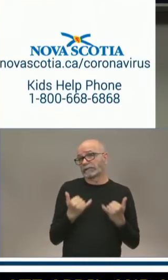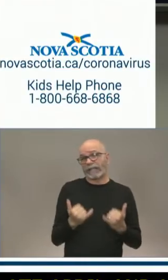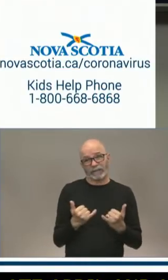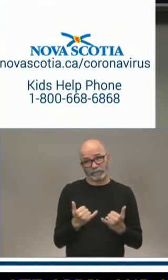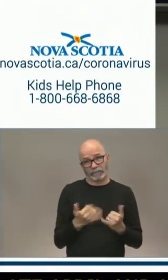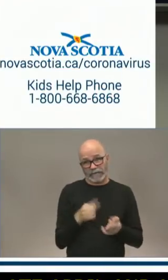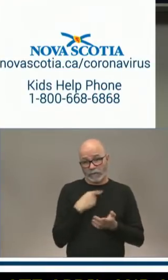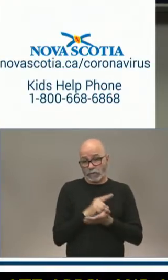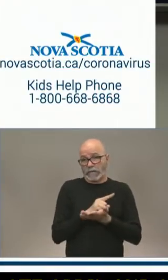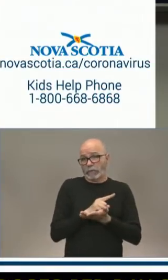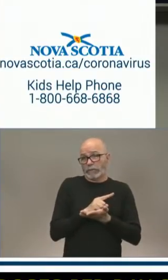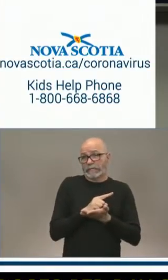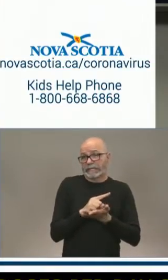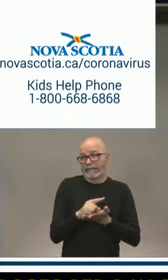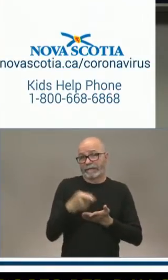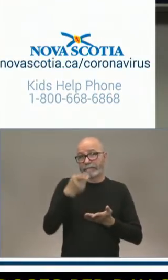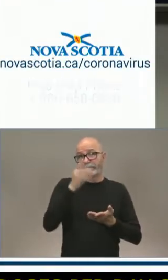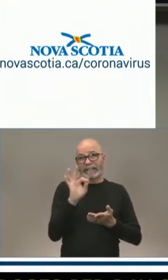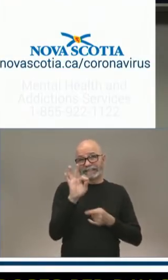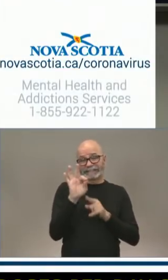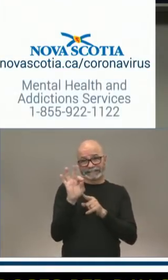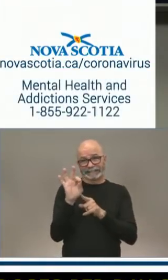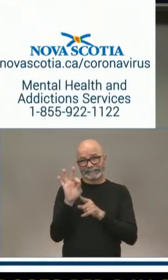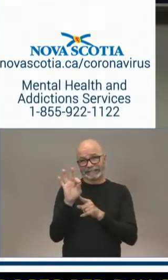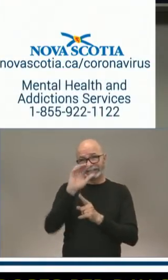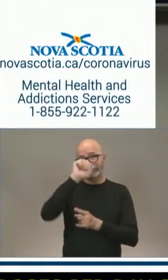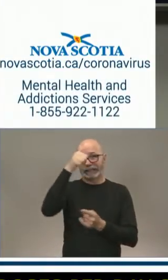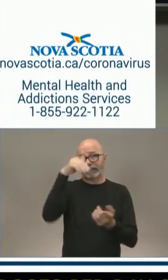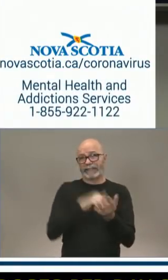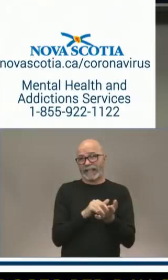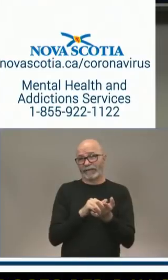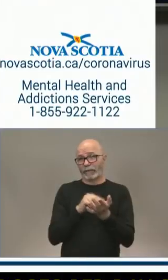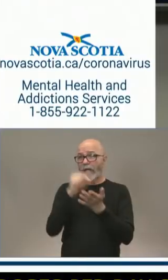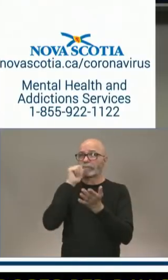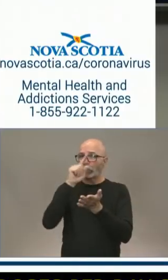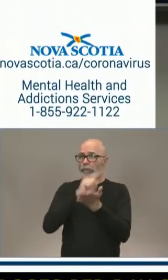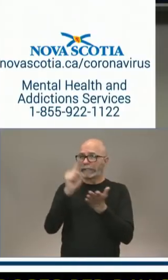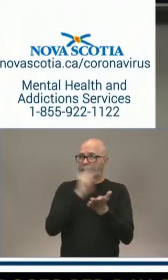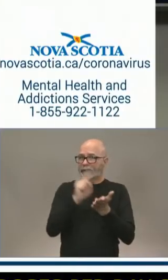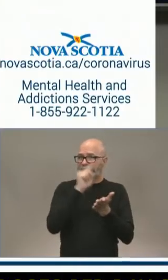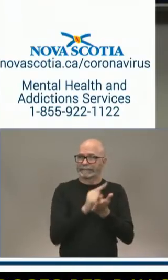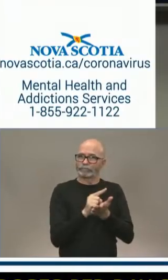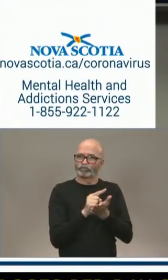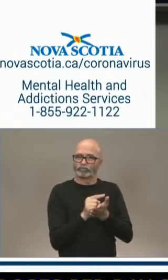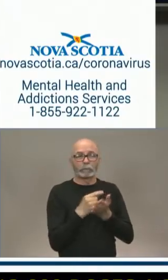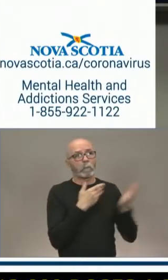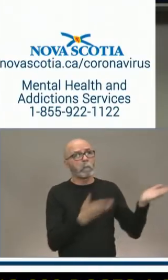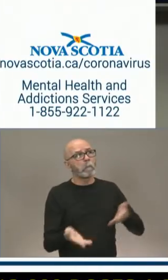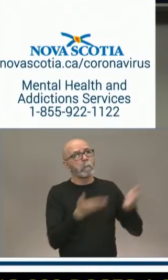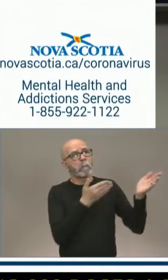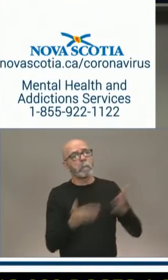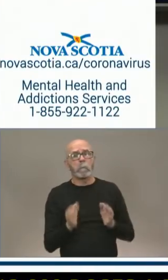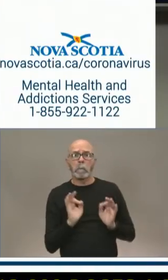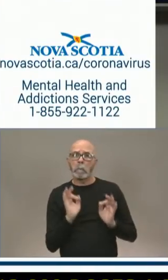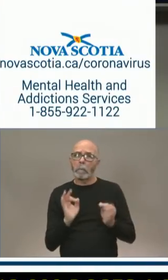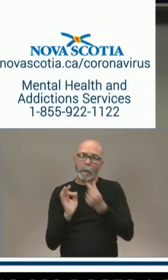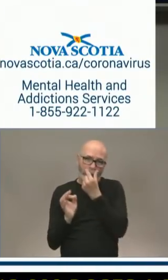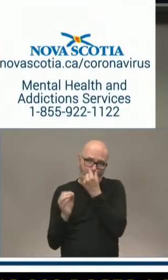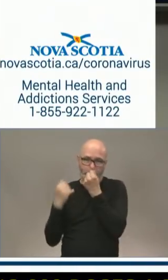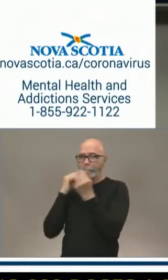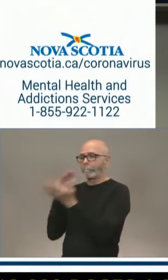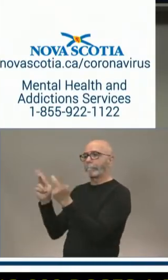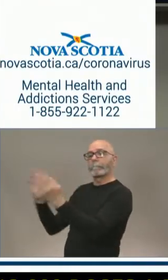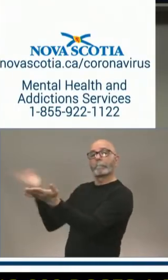with Pfizer. We're building our maximum capacity for delivery on immunizing 10 to 12,000 Nova Scotians